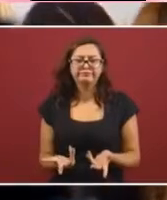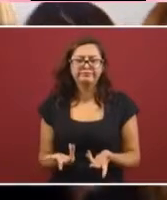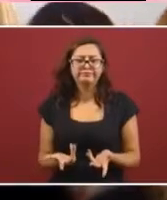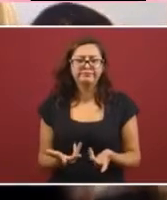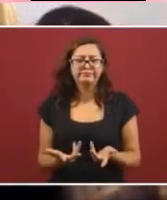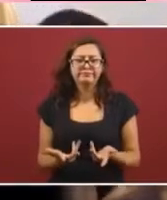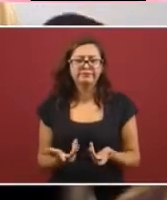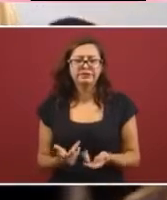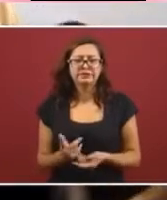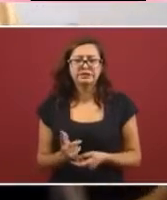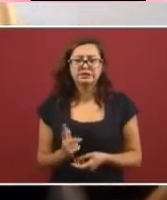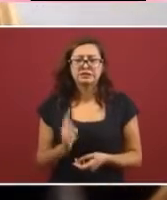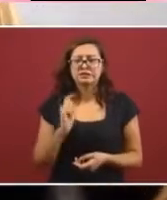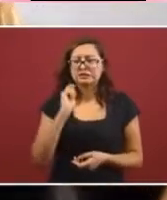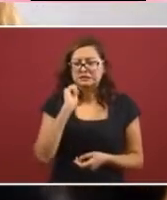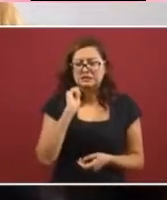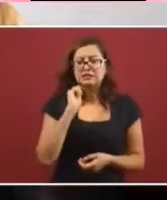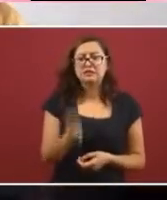That does not mean